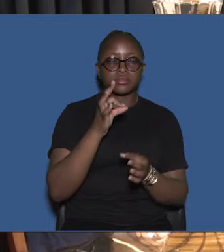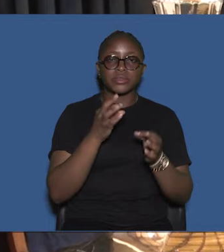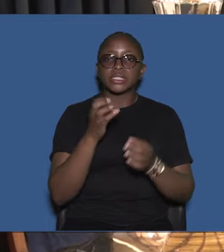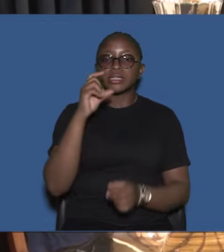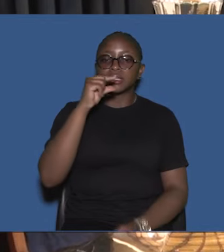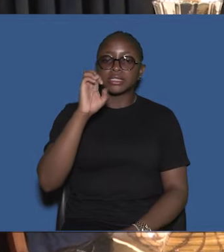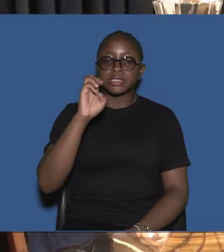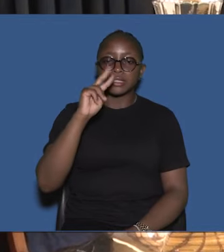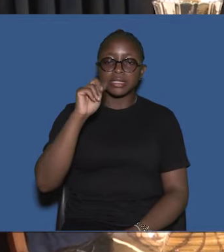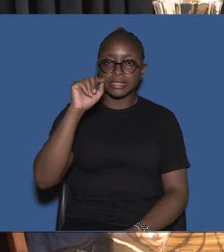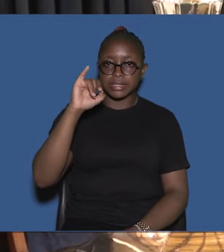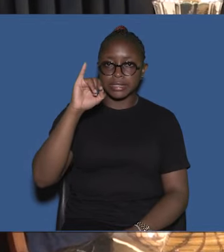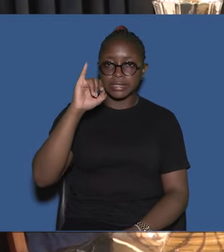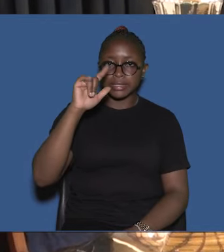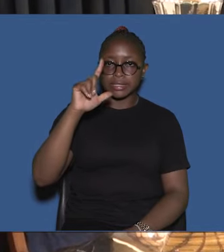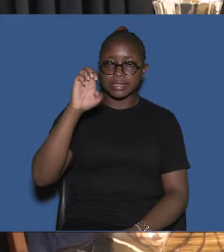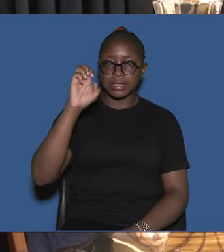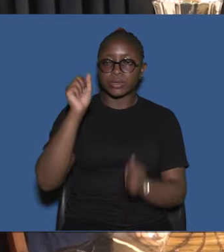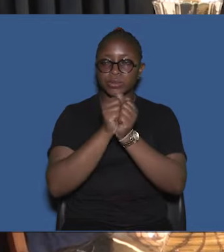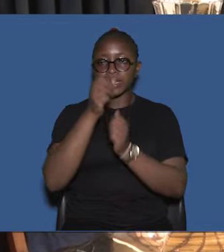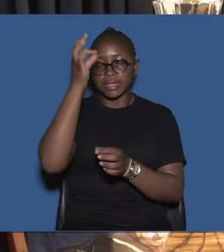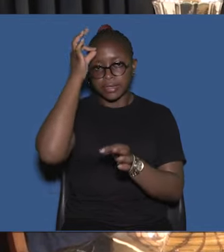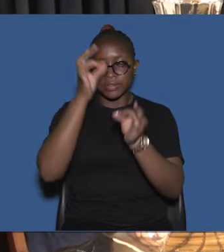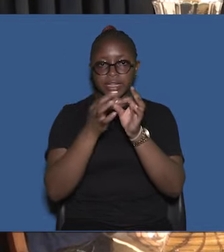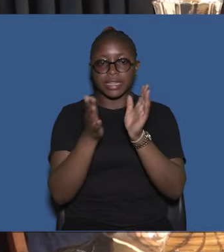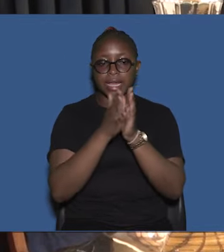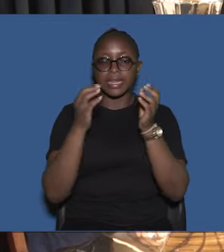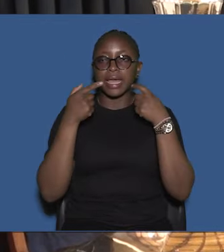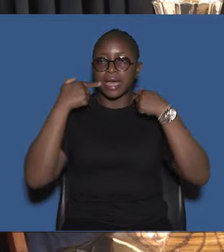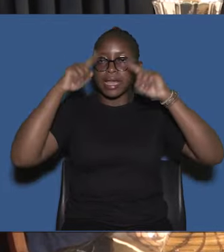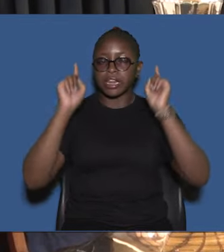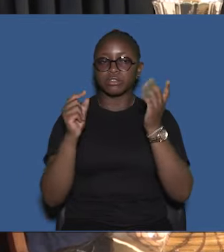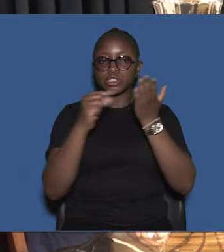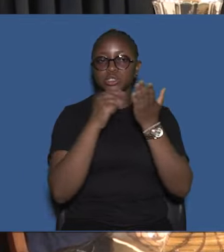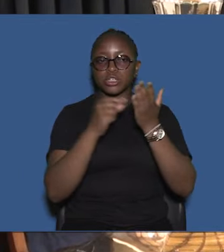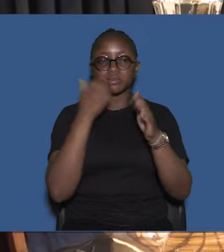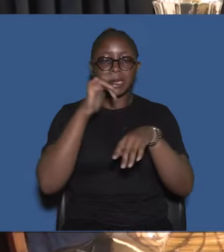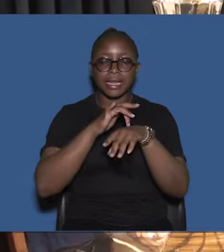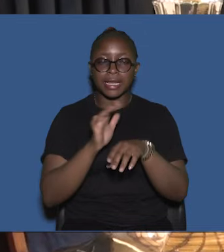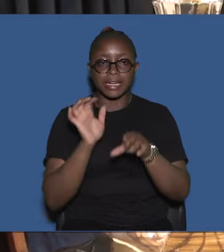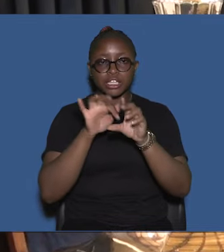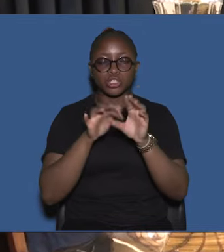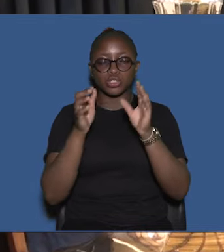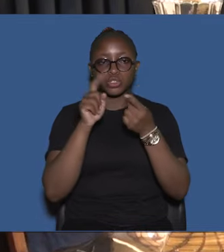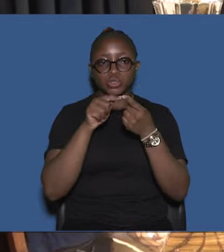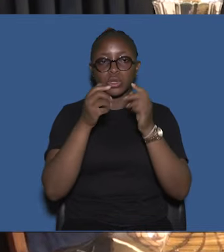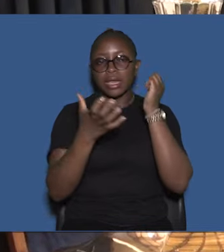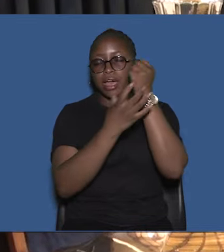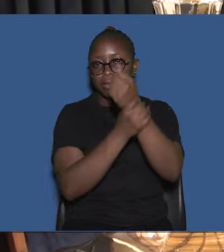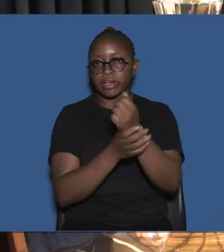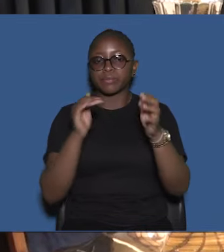faith and announce the gospel in advance to Abraham. All nations will be